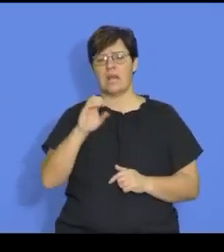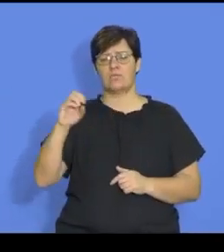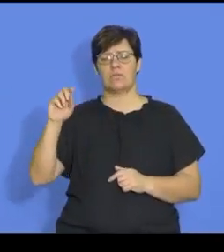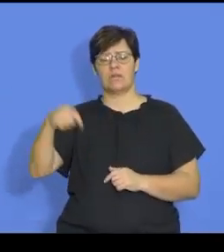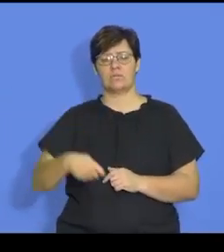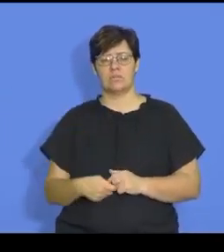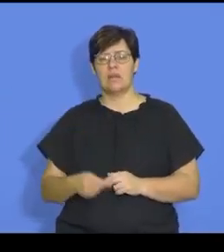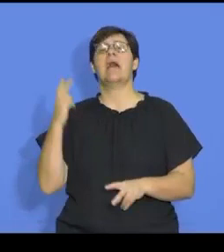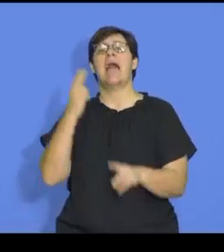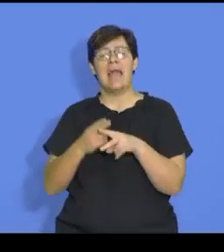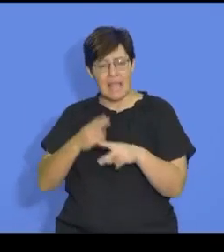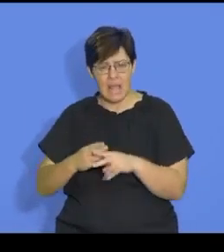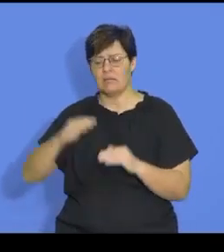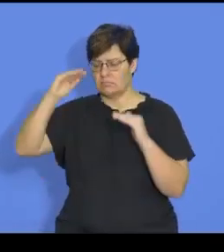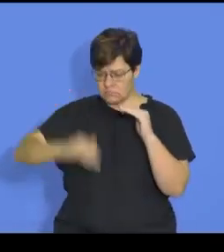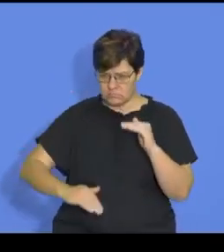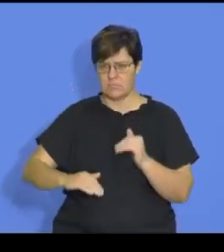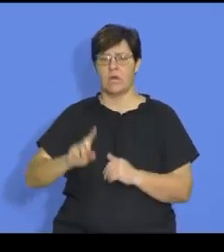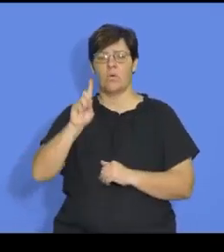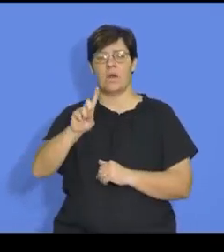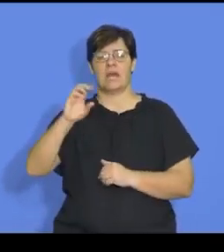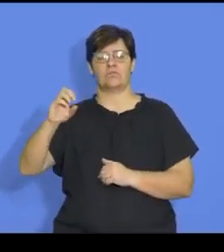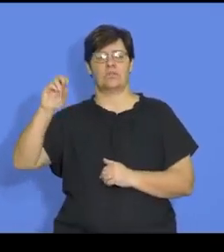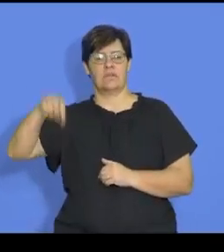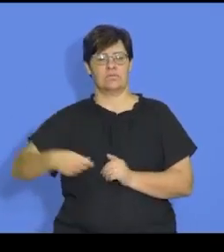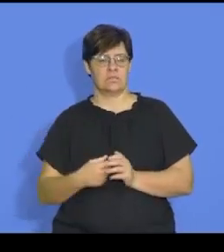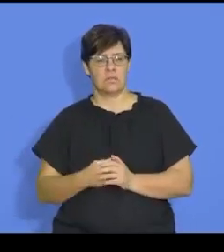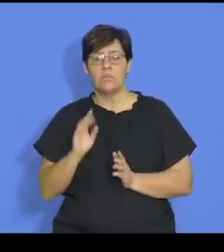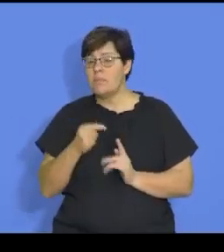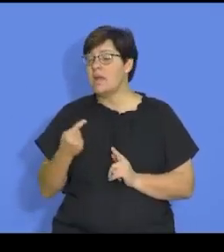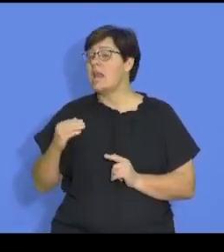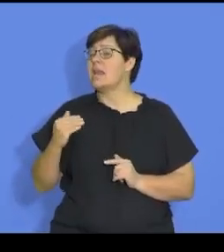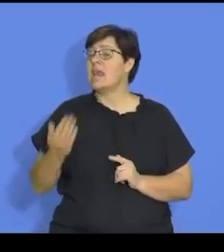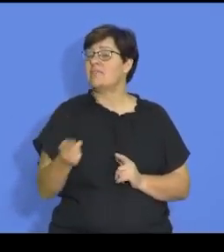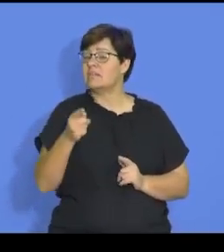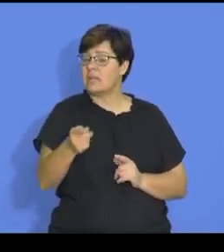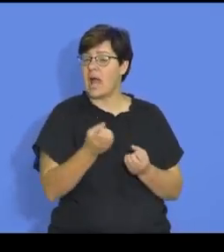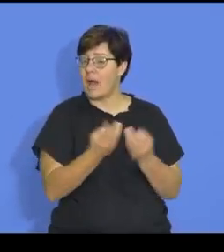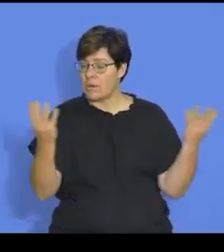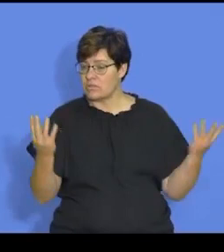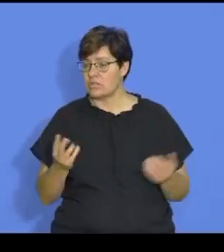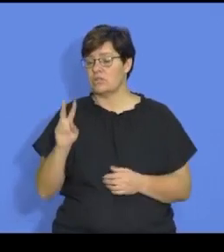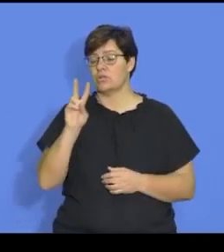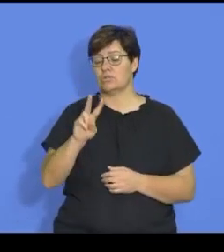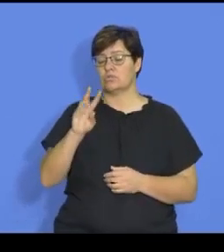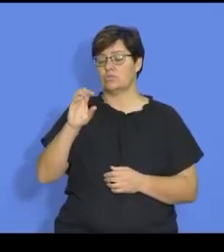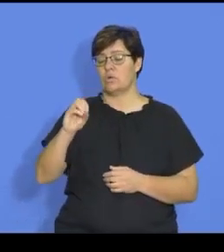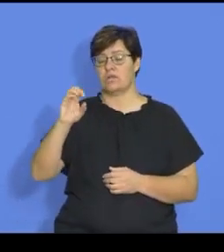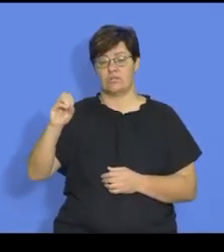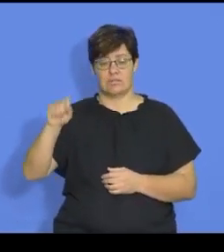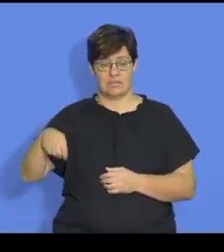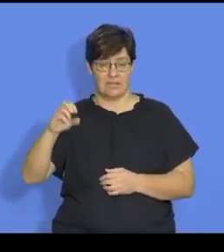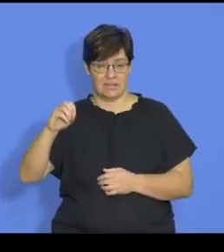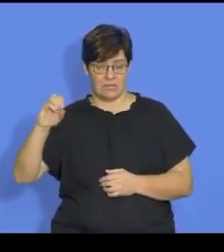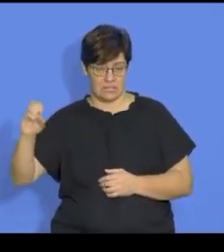capital by 100,000. She then further decreased it by 100,000. So her balance at the moment